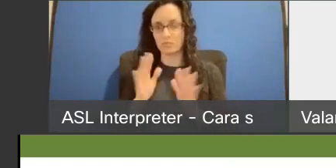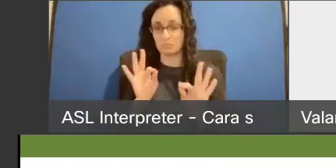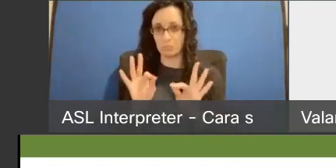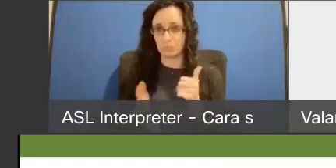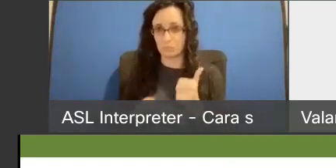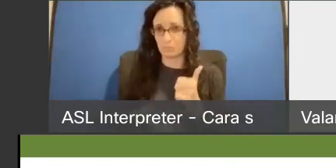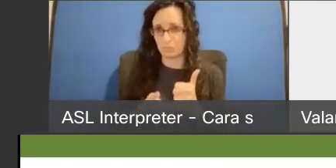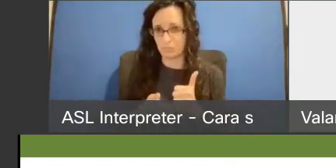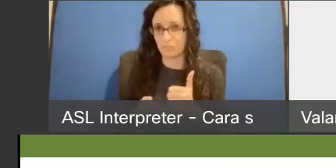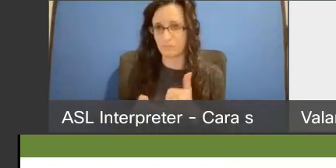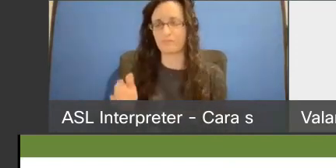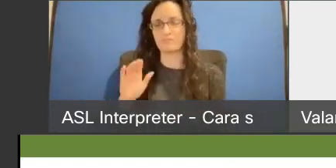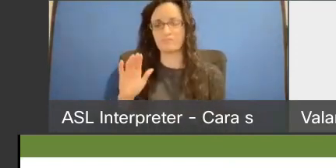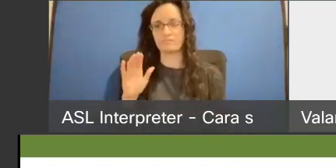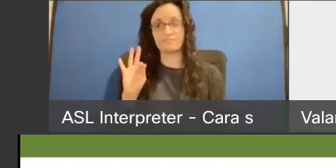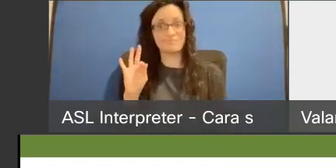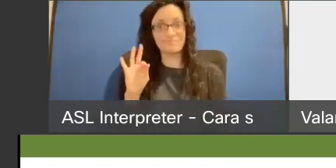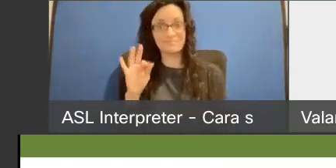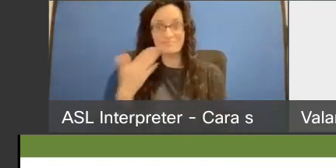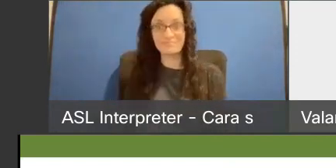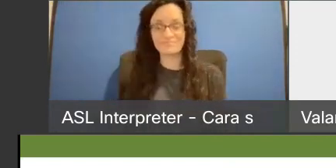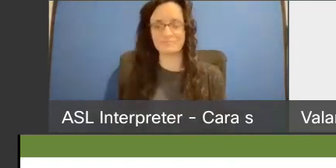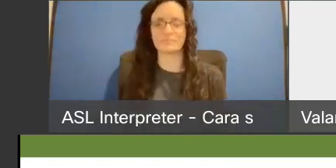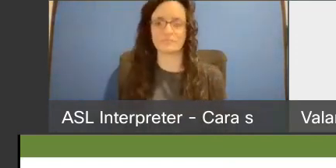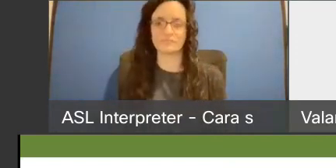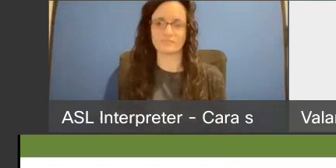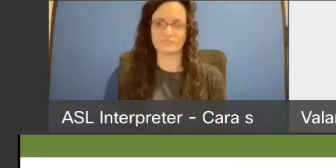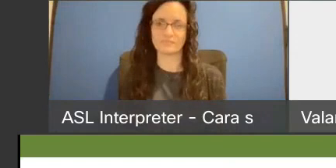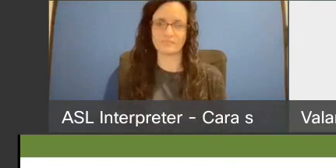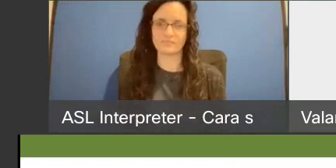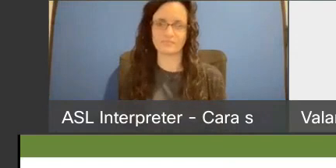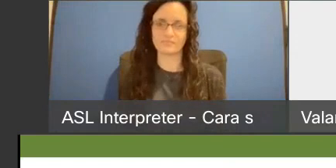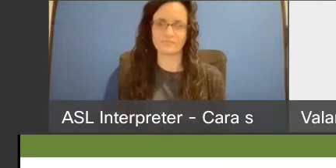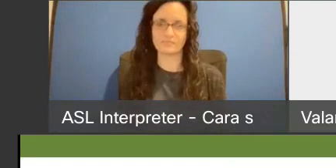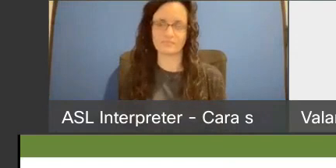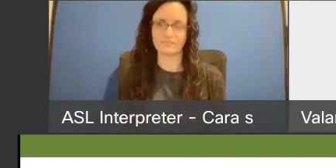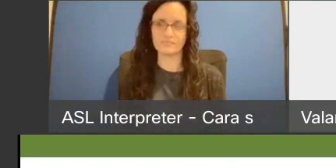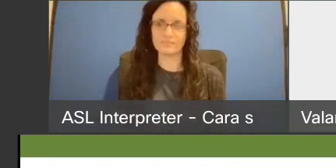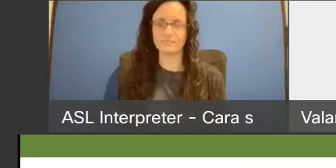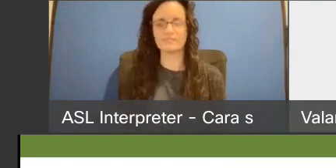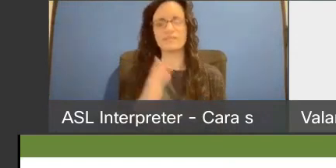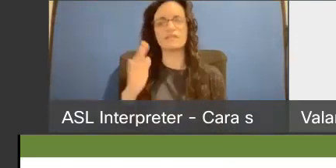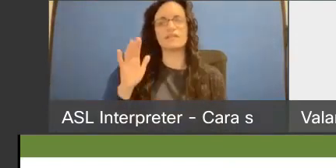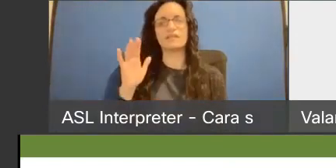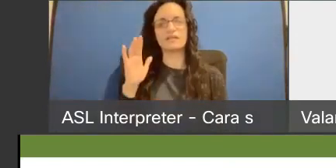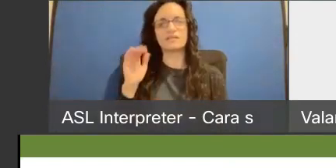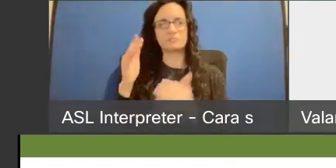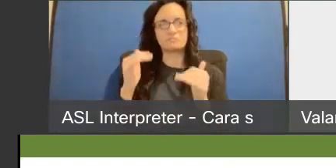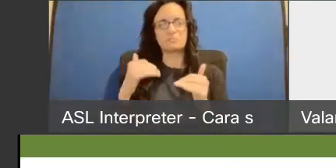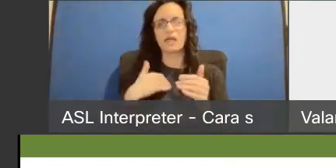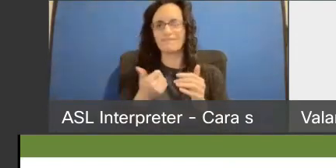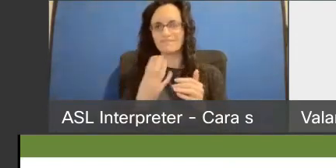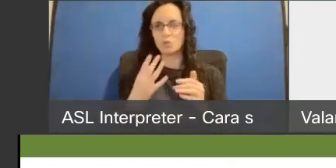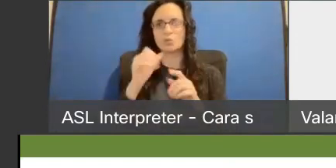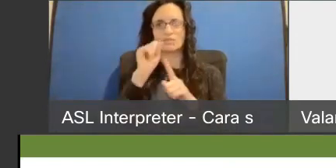I think so. Thanks. Great. All right, let me jump into sharing a couple scenarios, and then I'll ask you